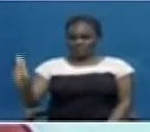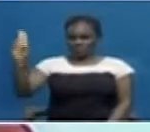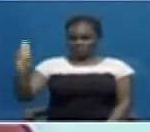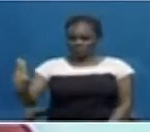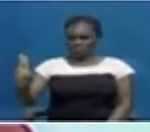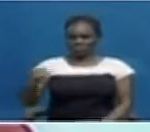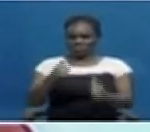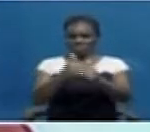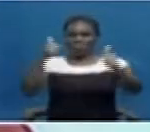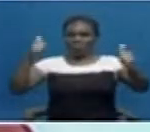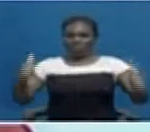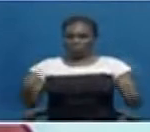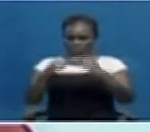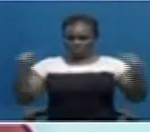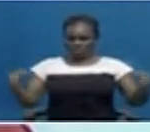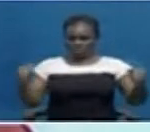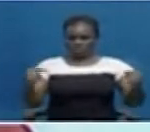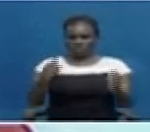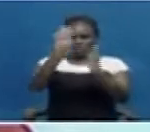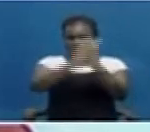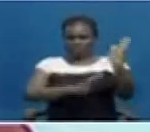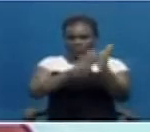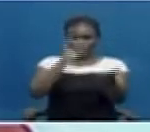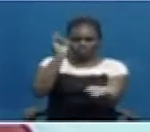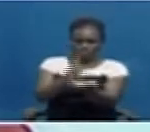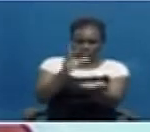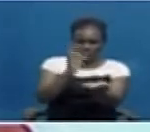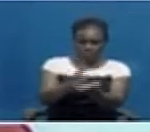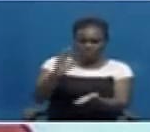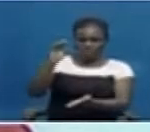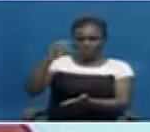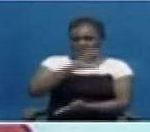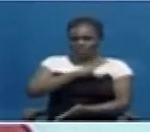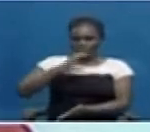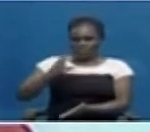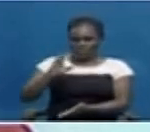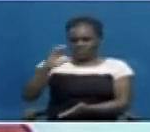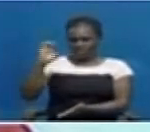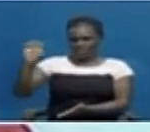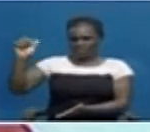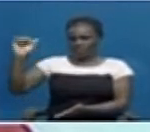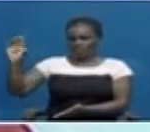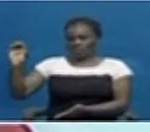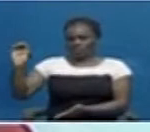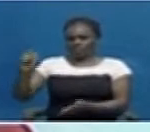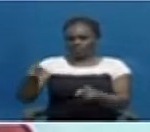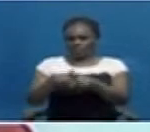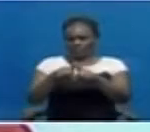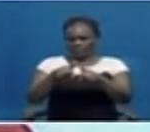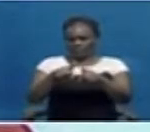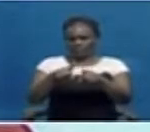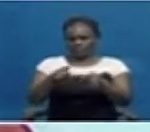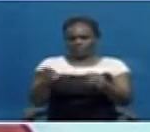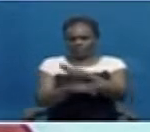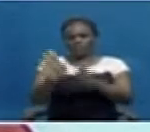has rejected a bill seeking to send parking the Ethics and Anti-Corruption Commission CEO Halakhe Waqo and his deputy